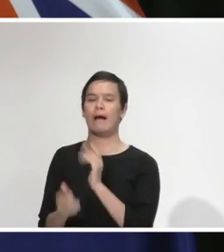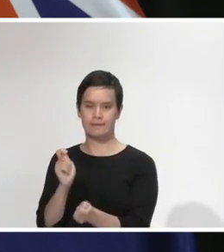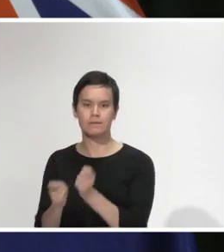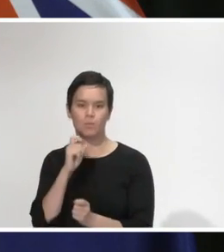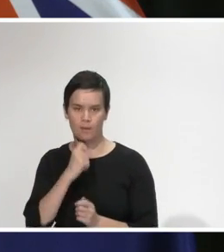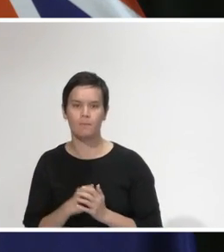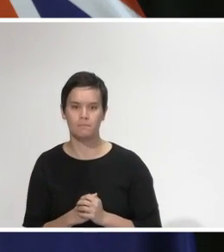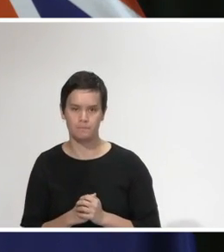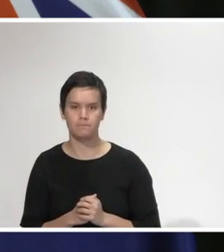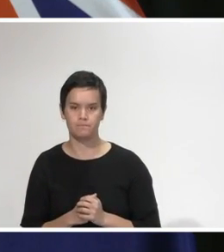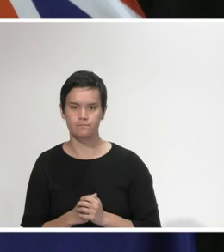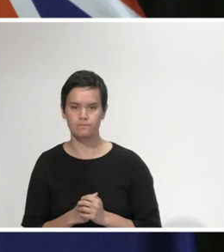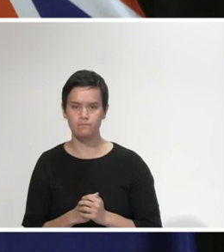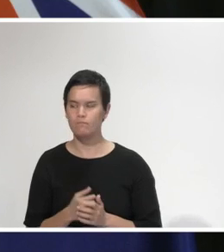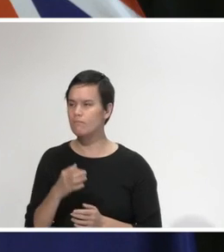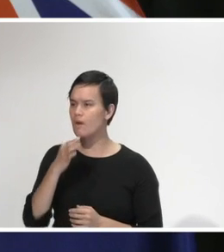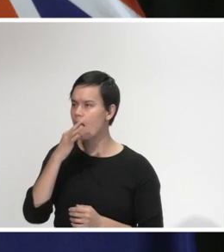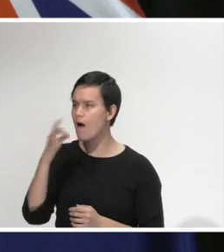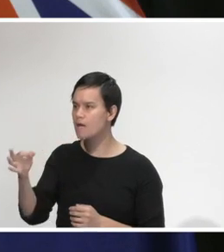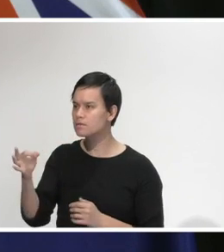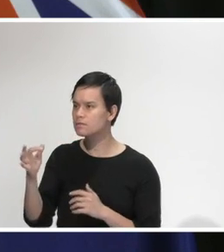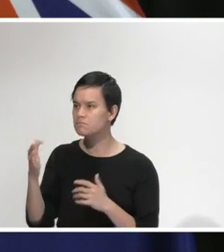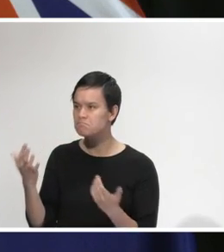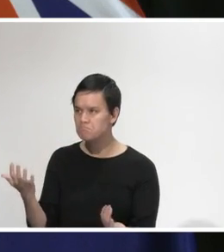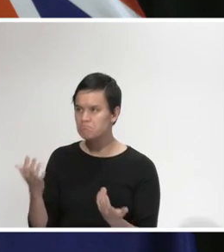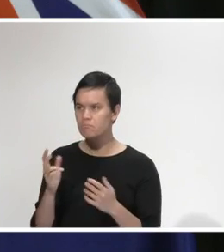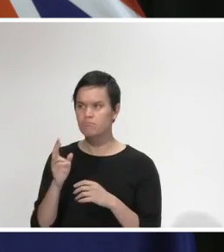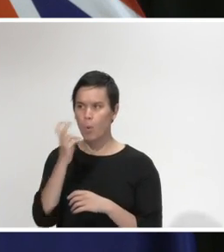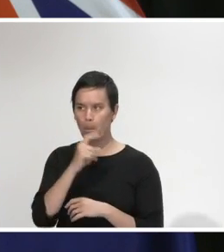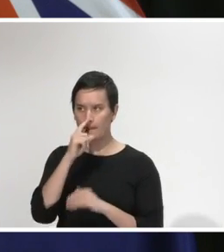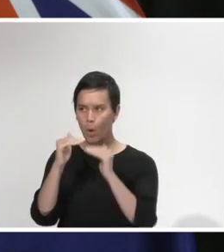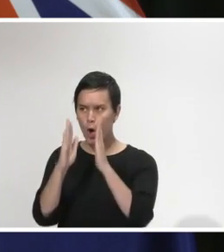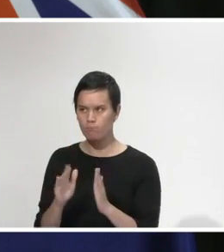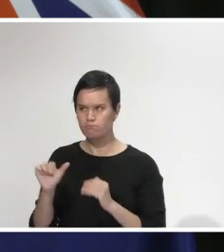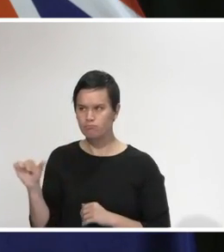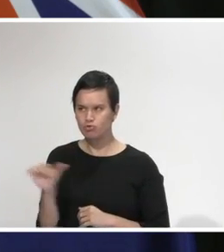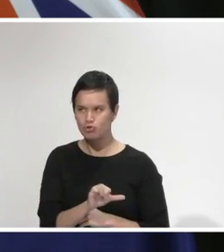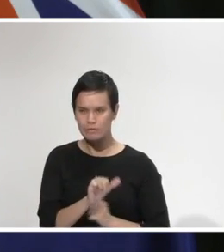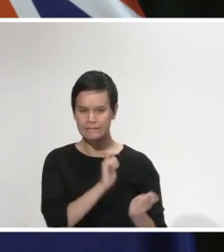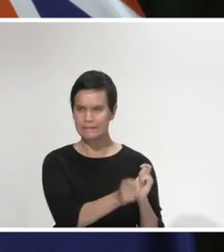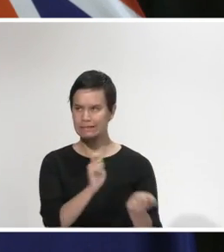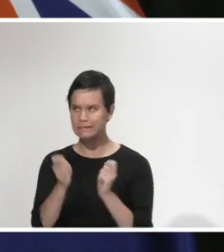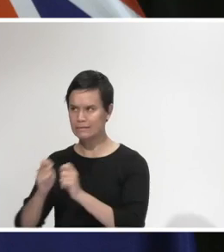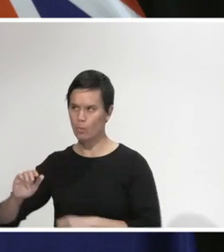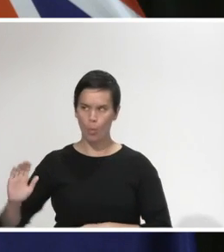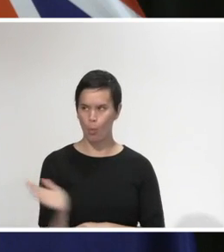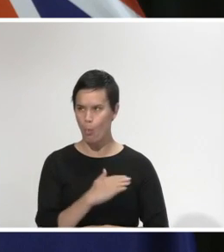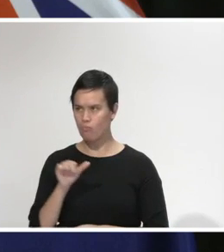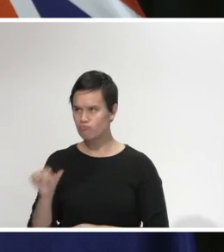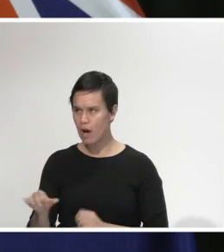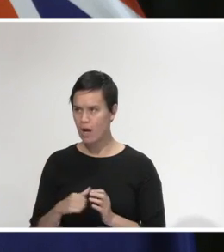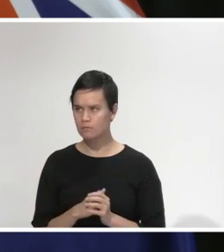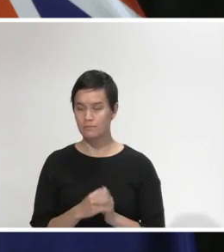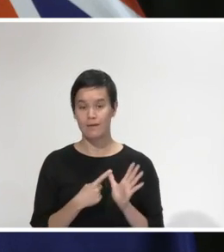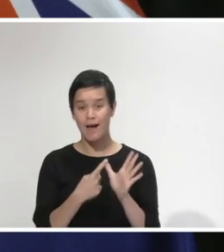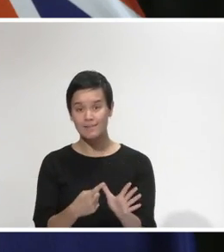in rest homes? Sorry, would it make sense to do widespread swabbing in rest homes? It does if you've got an outbreak, but